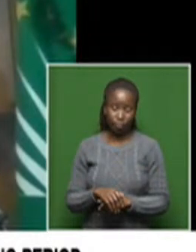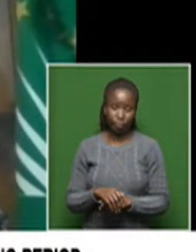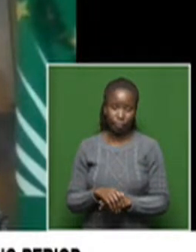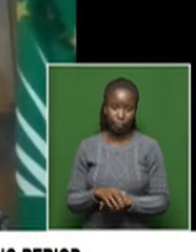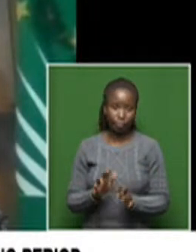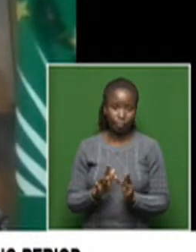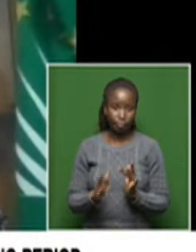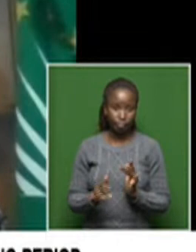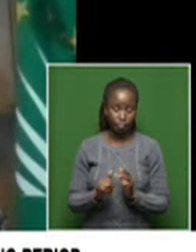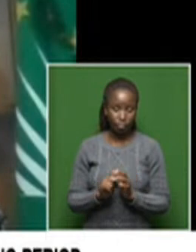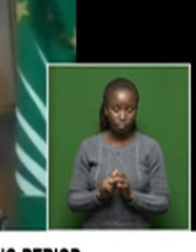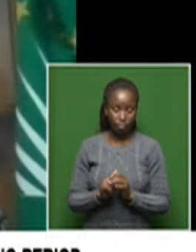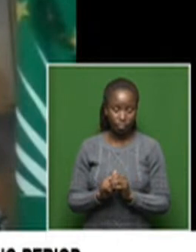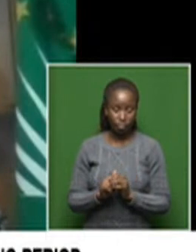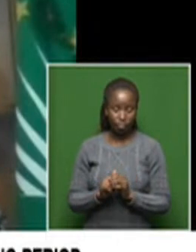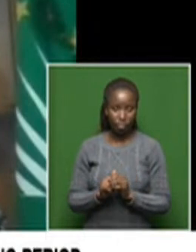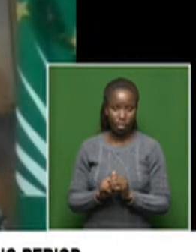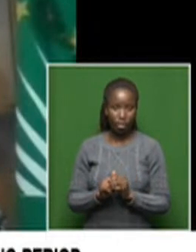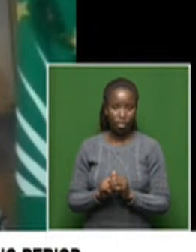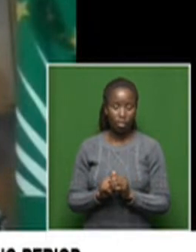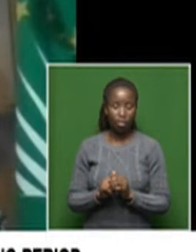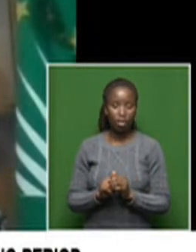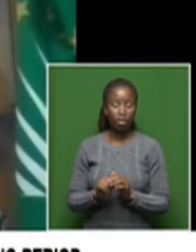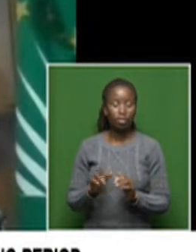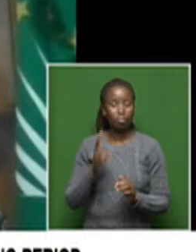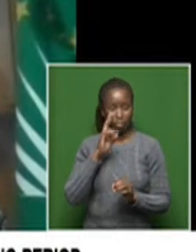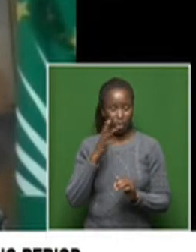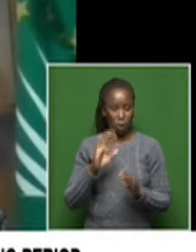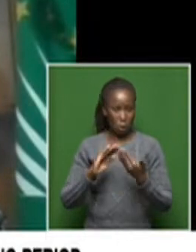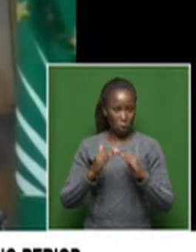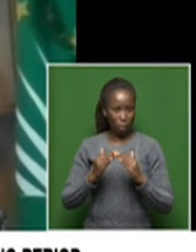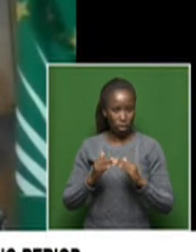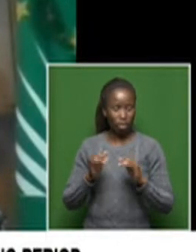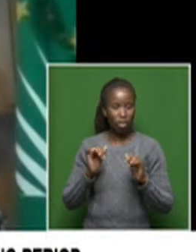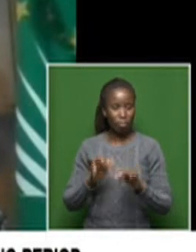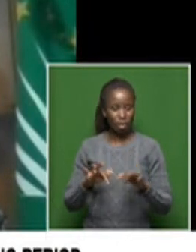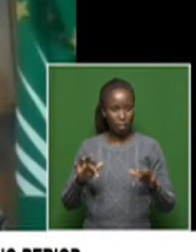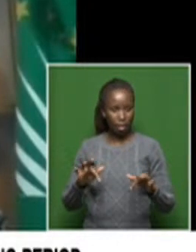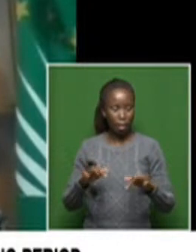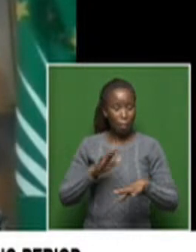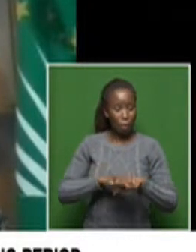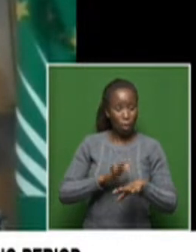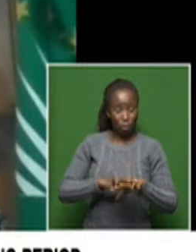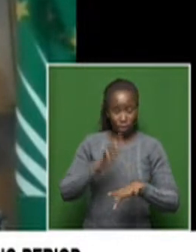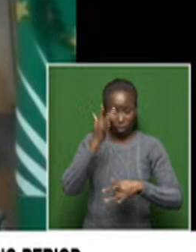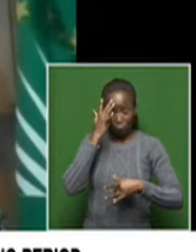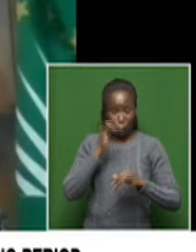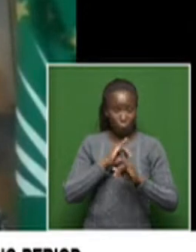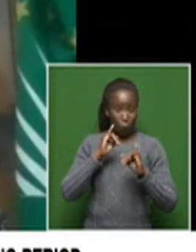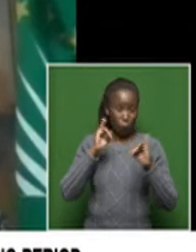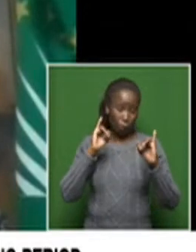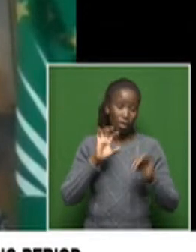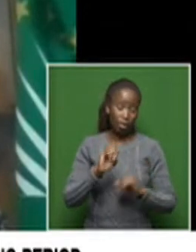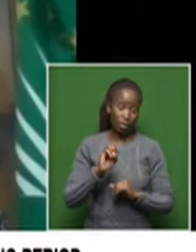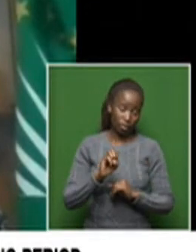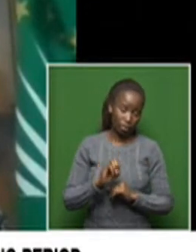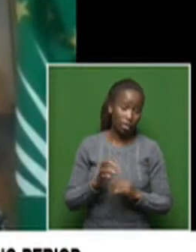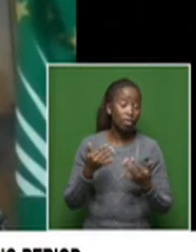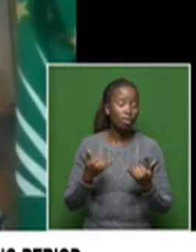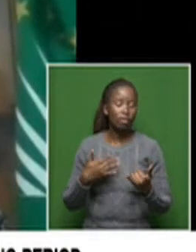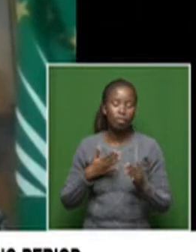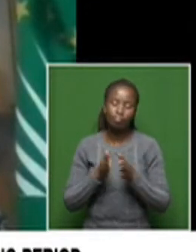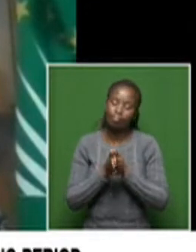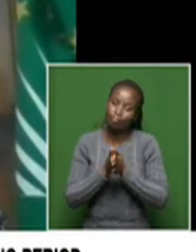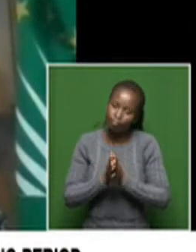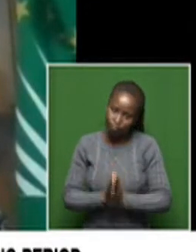are not dropping in Gauteng. We are seeing community spread in terms of the virus, and we'd really want to appeal that can